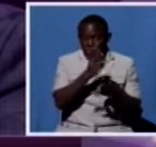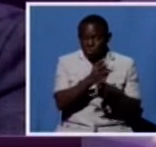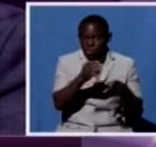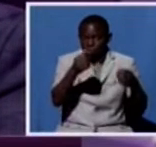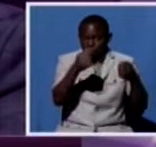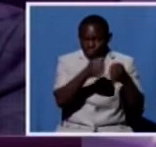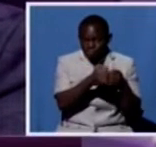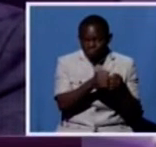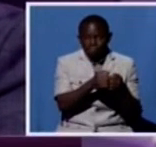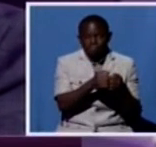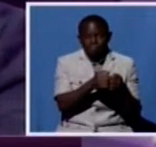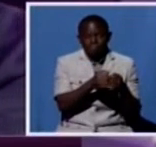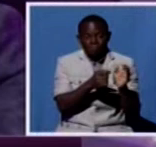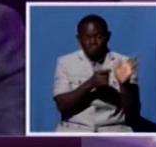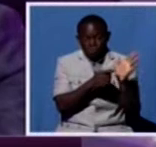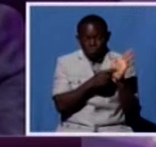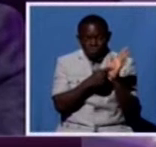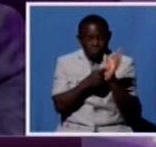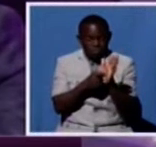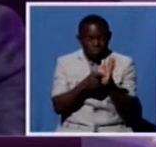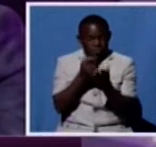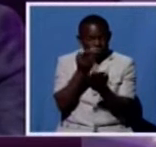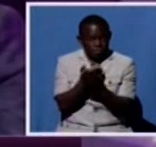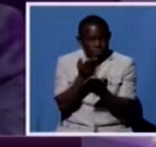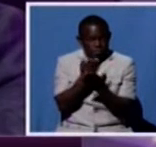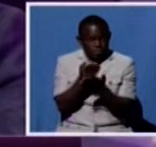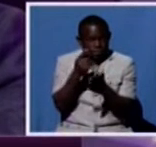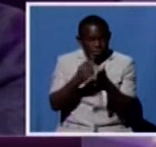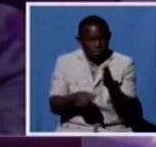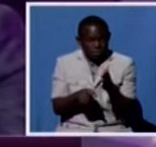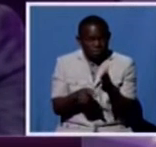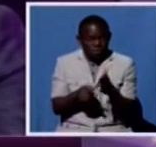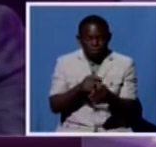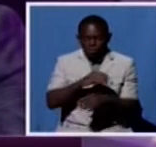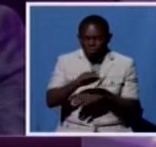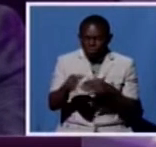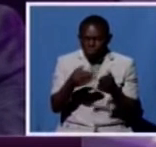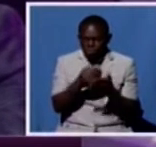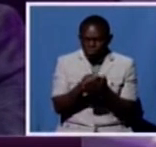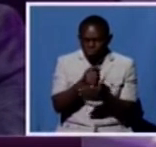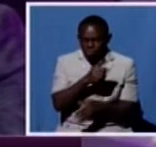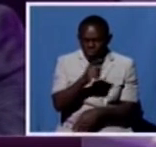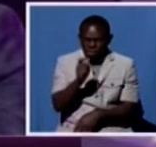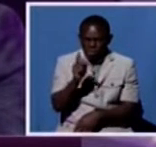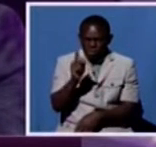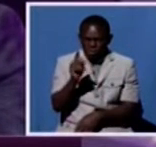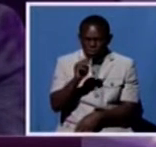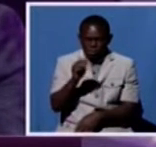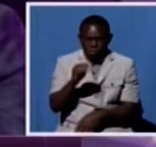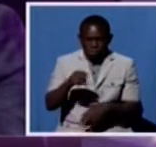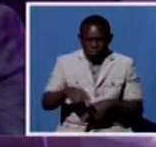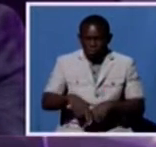they essentially propose that you pay a toll for every 100 kilometers. So for every